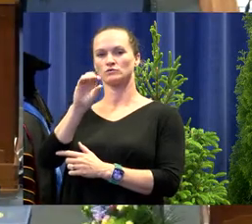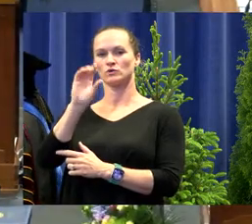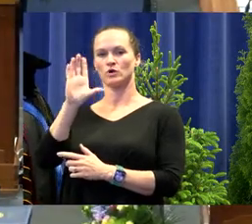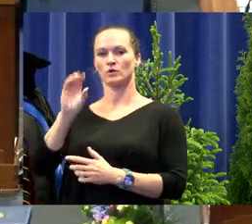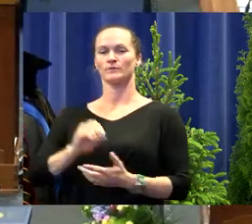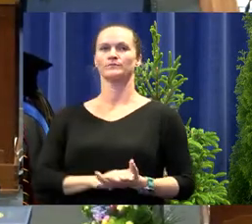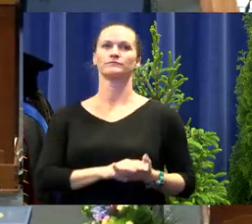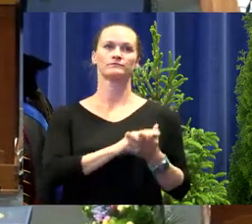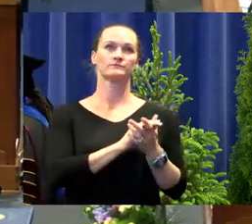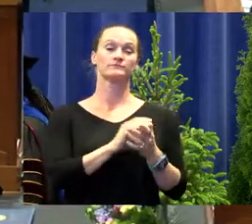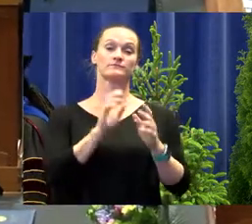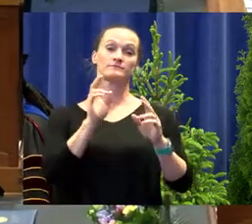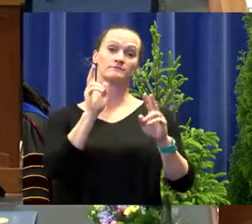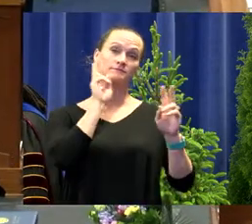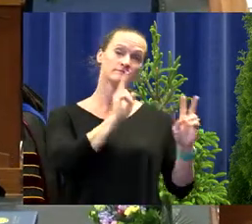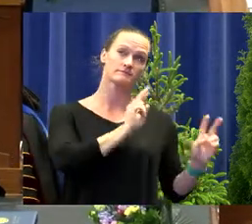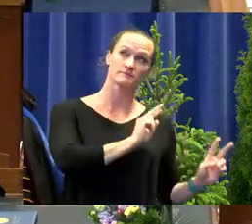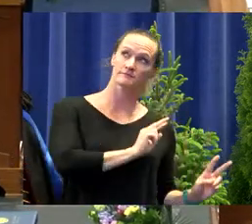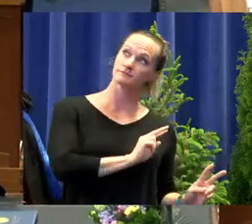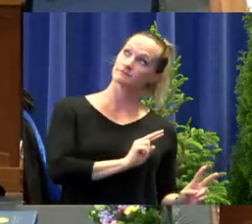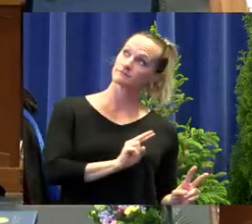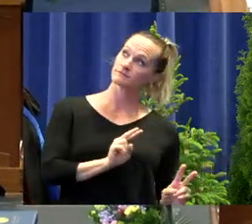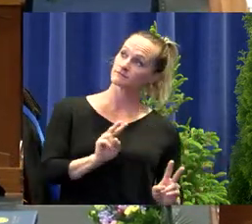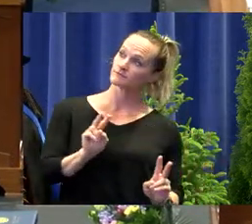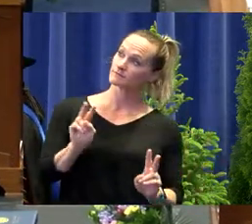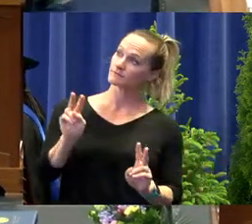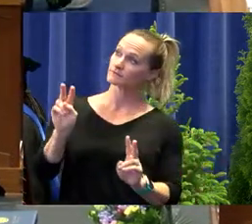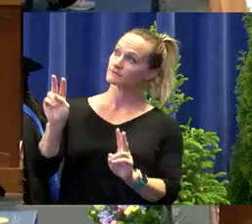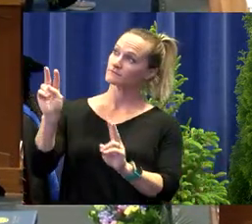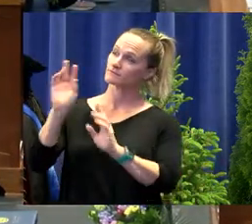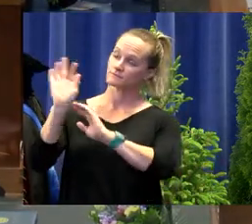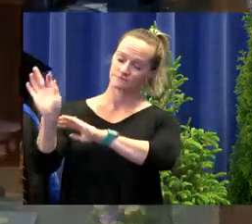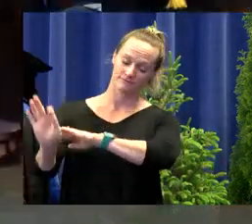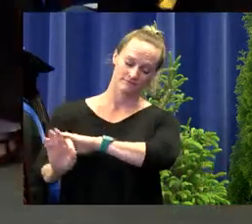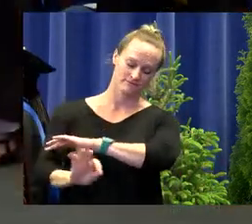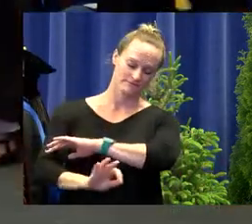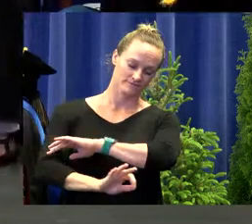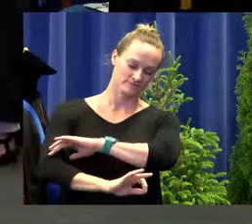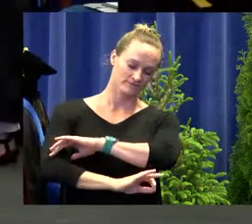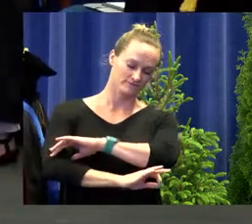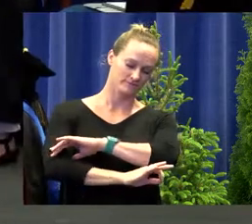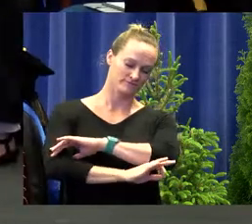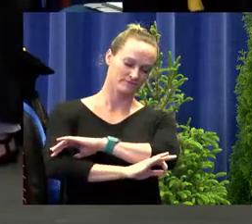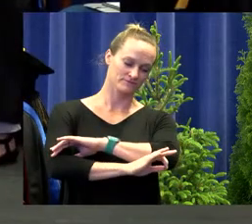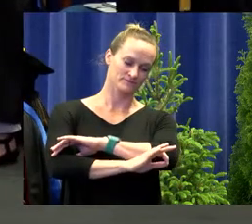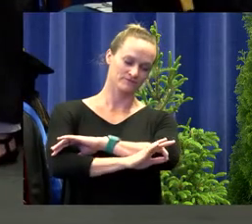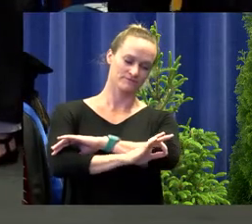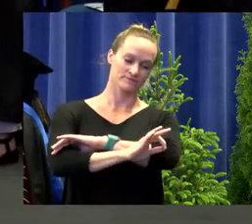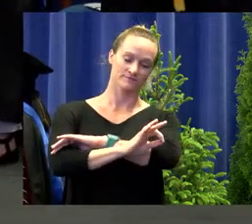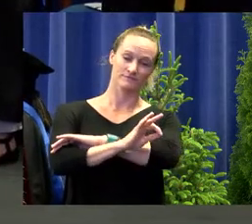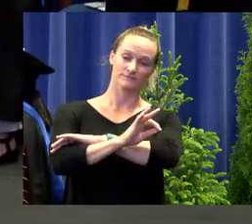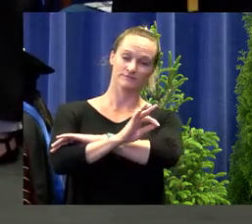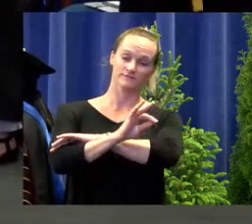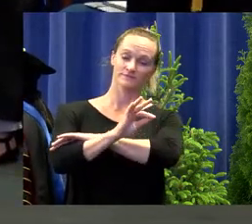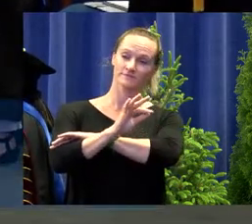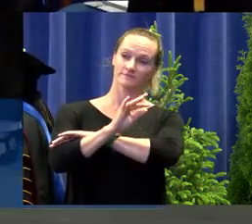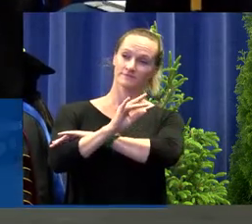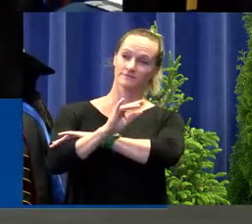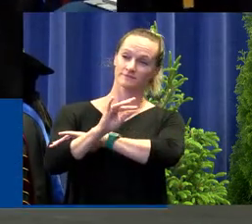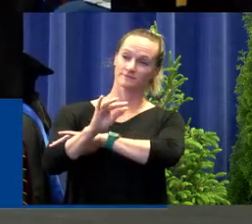Oh, say can you see by the dawn's